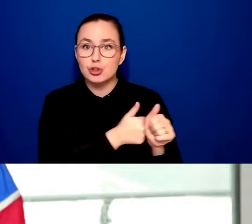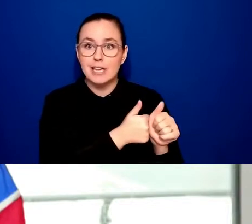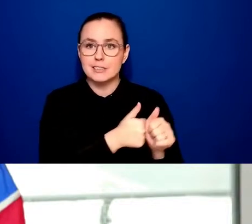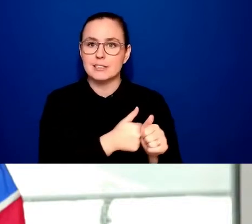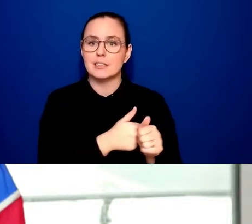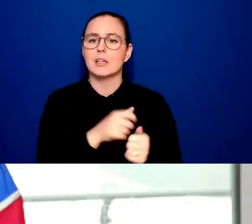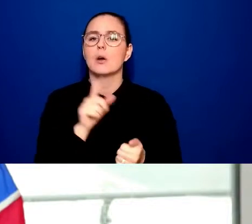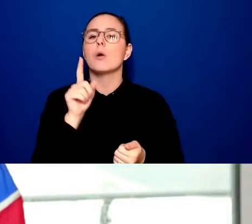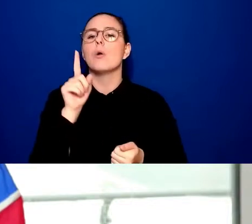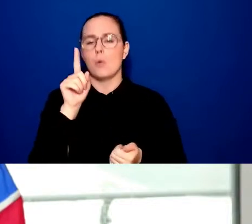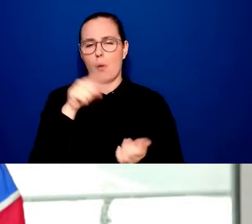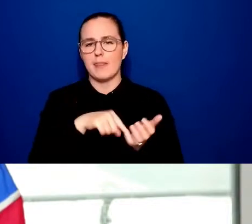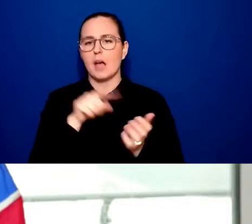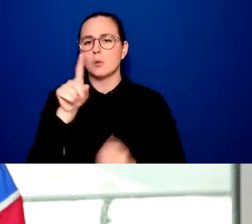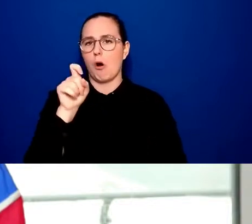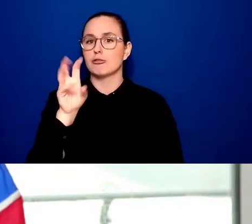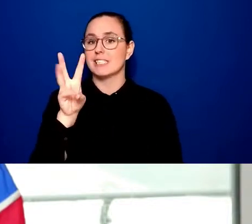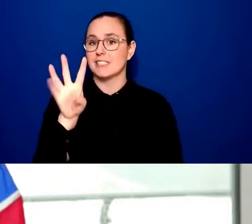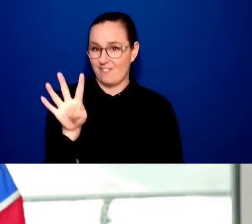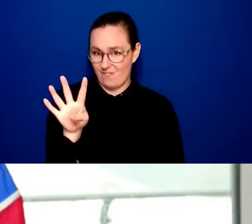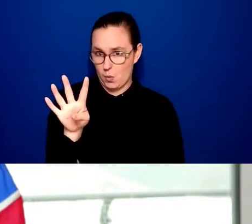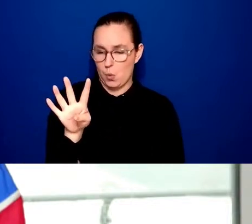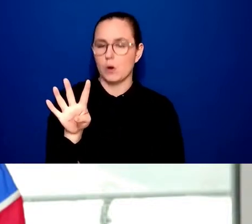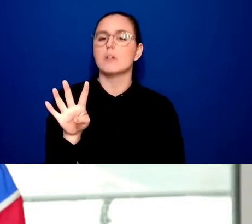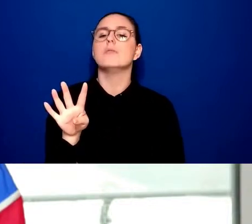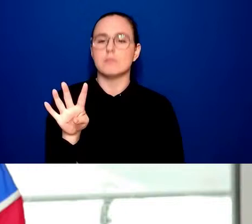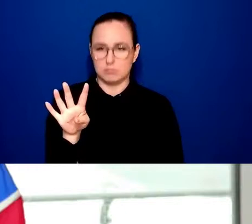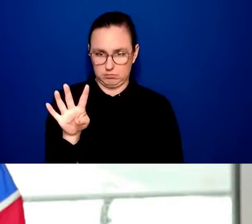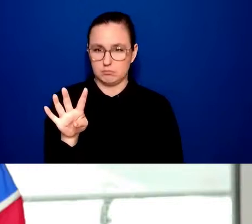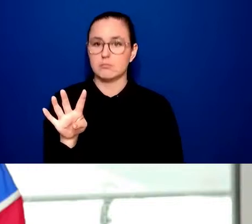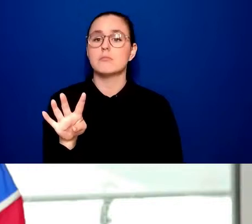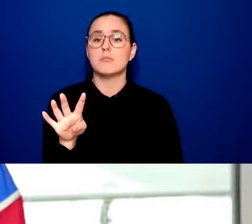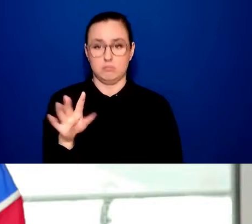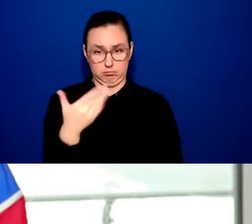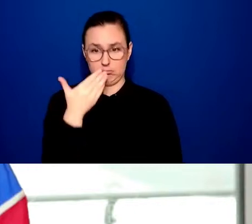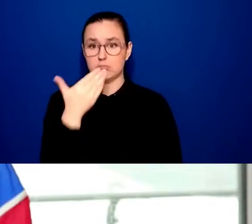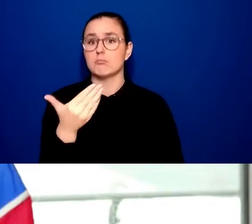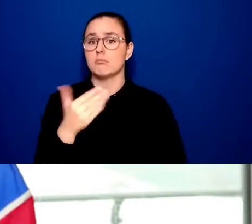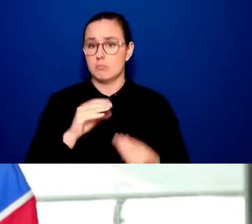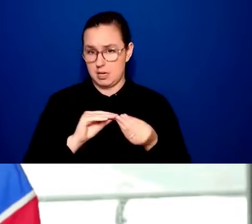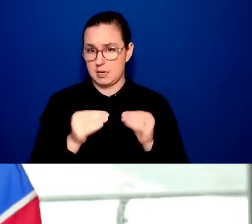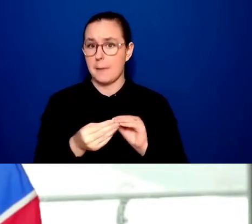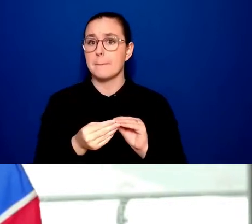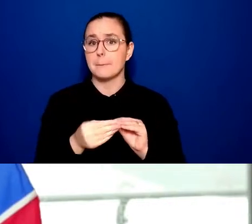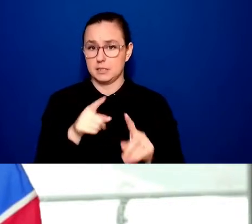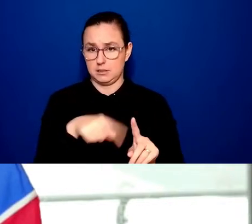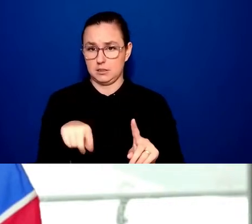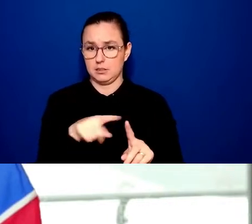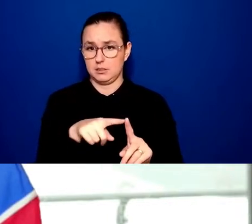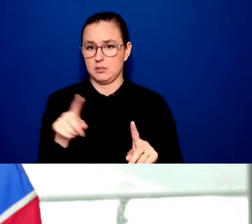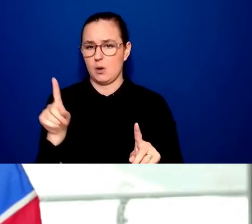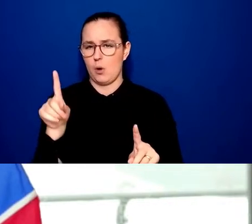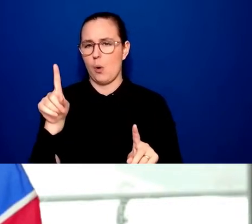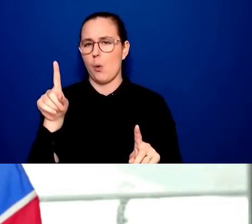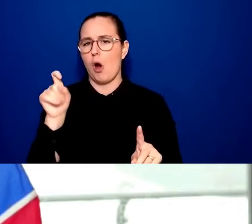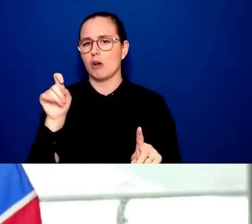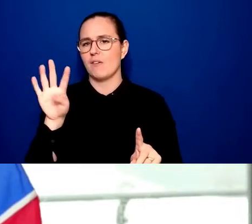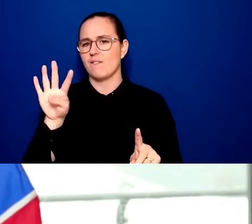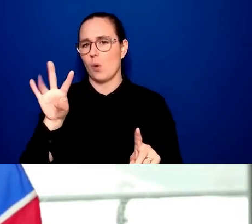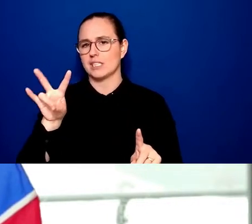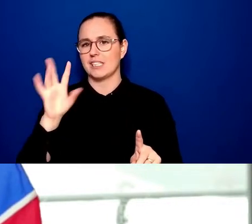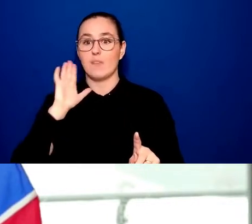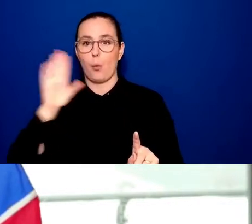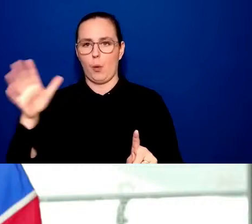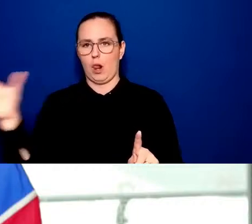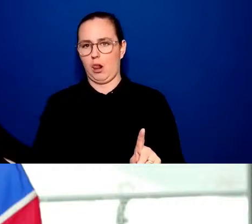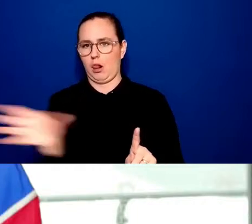1,164, which is a significant number, as you can imagine, with an additional 147 planned. And we'll